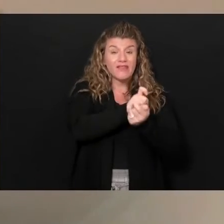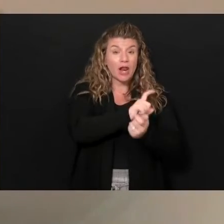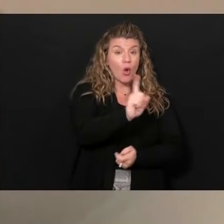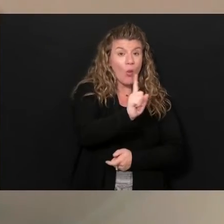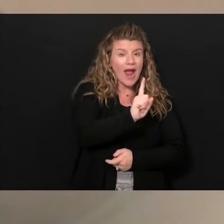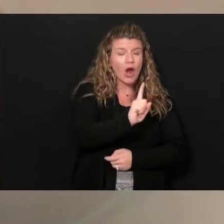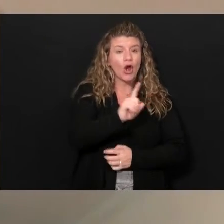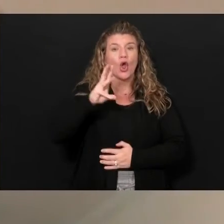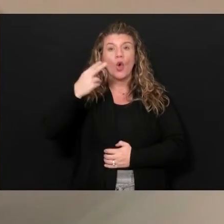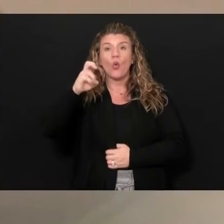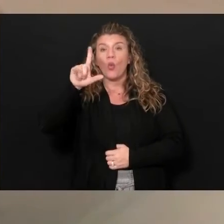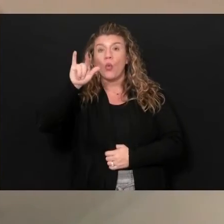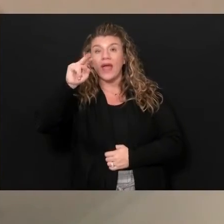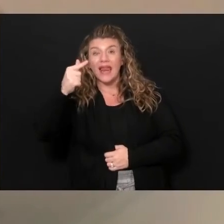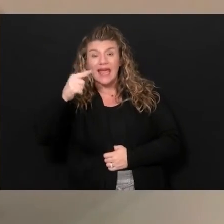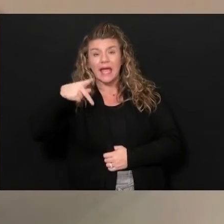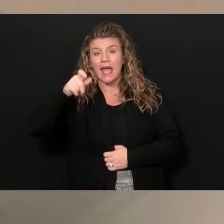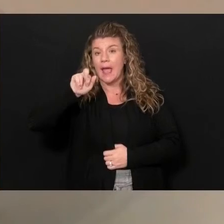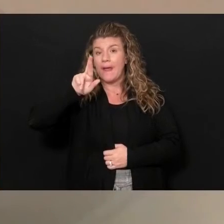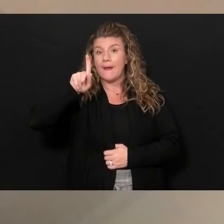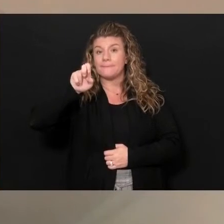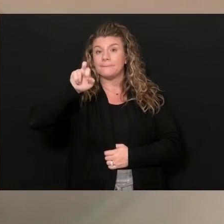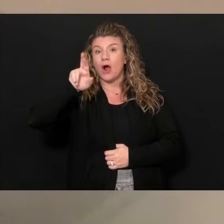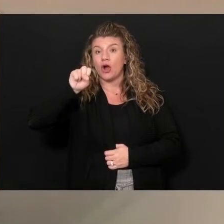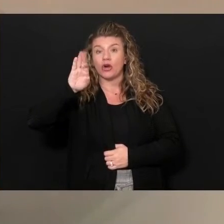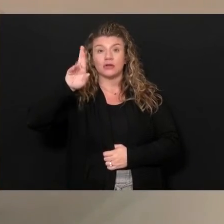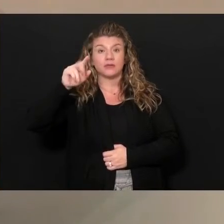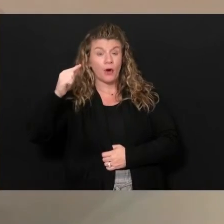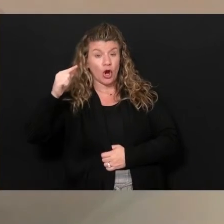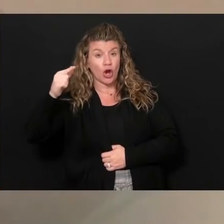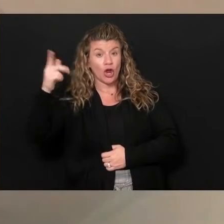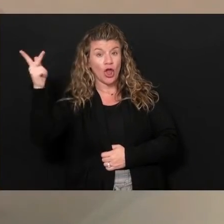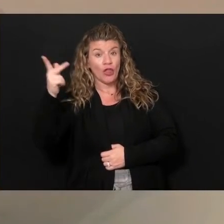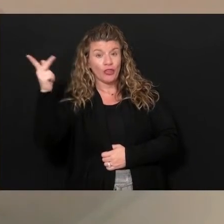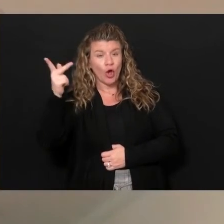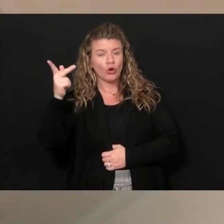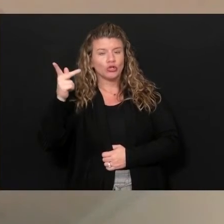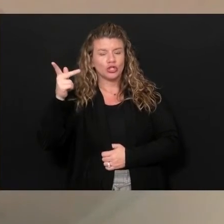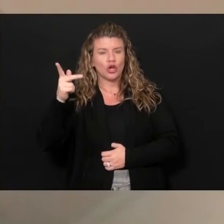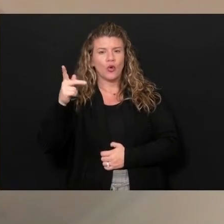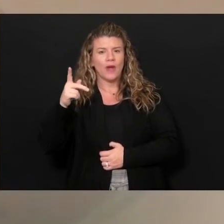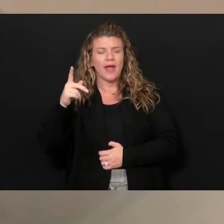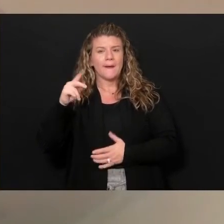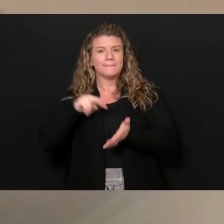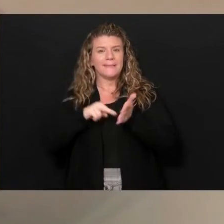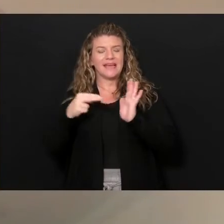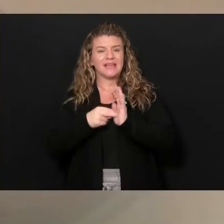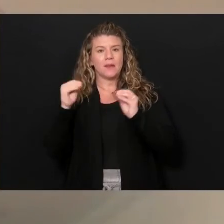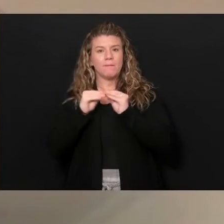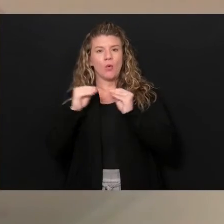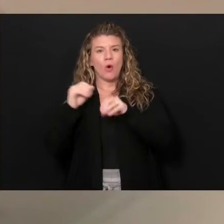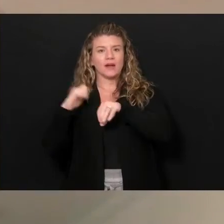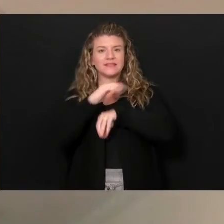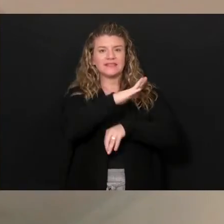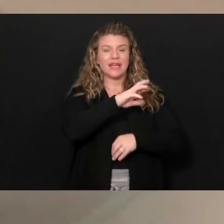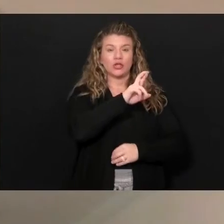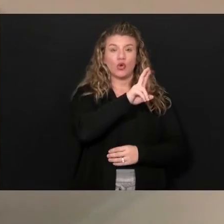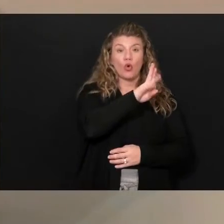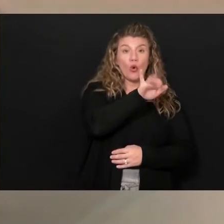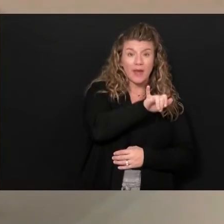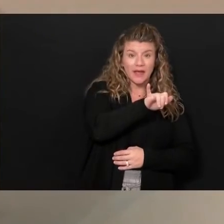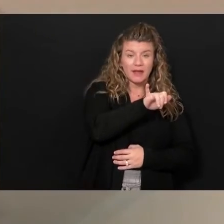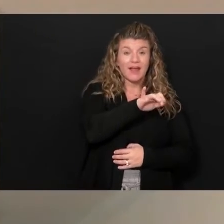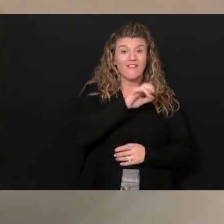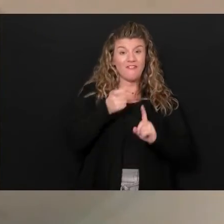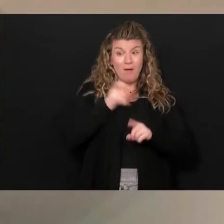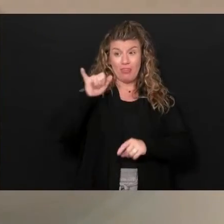in Parkersburg, that's led to an influx of more people coming into Ruby, which is basically